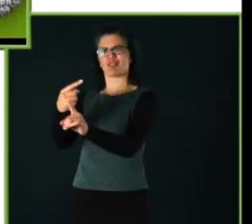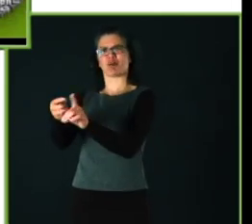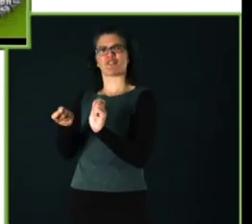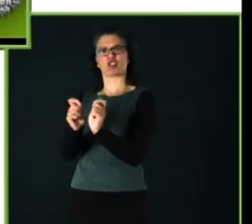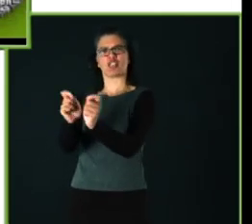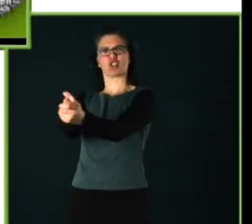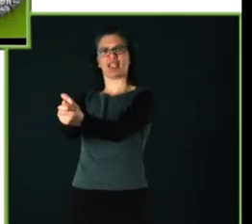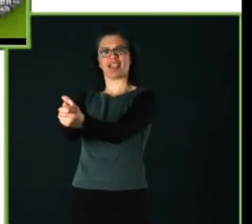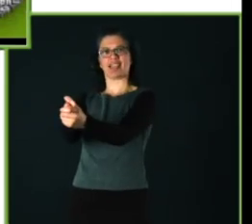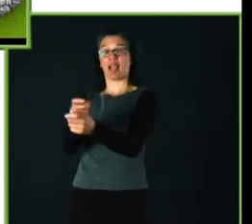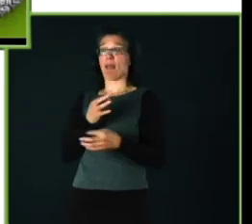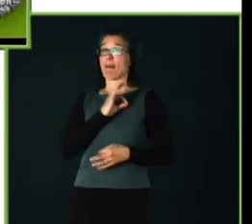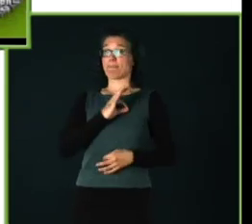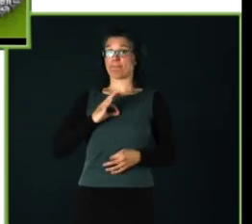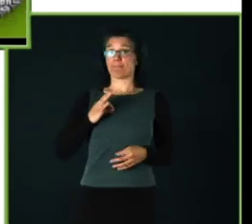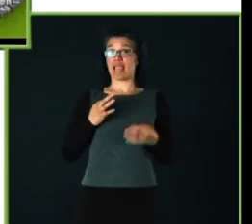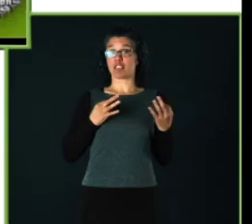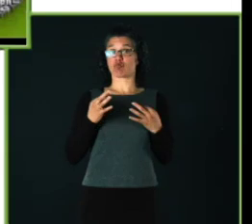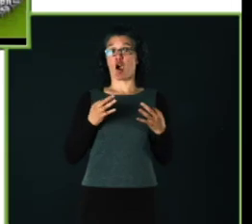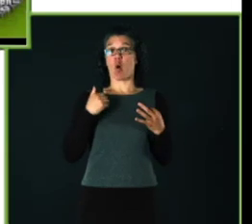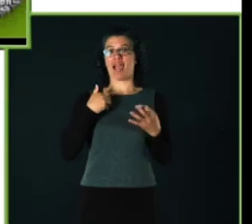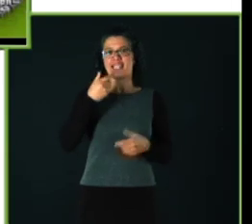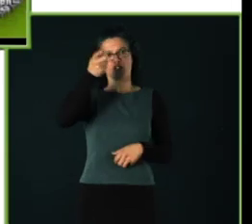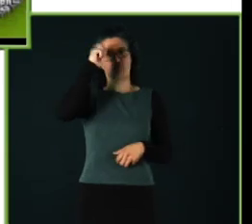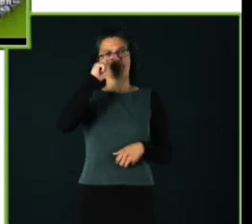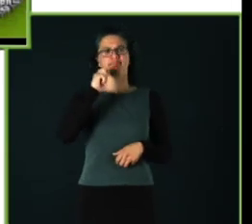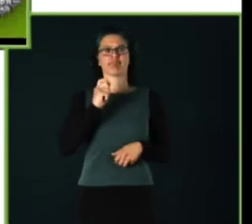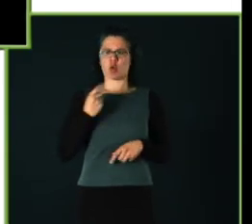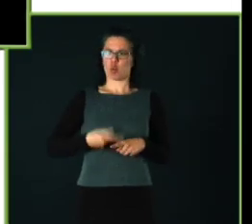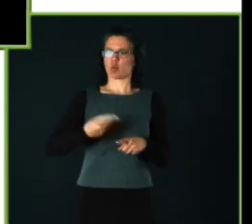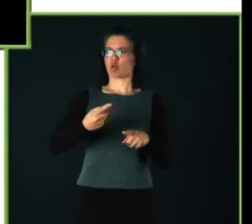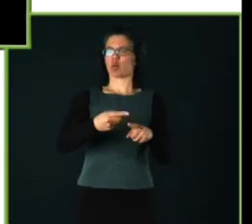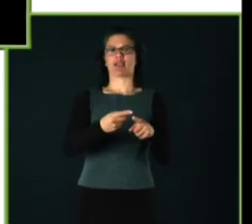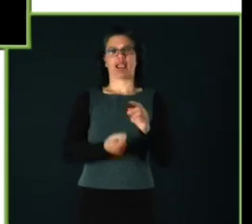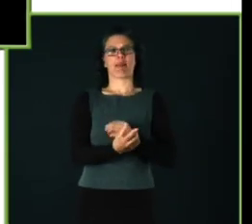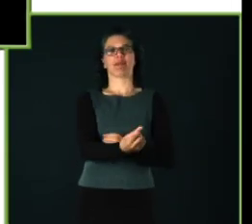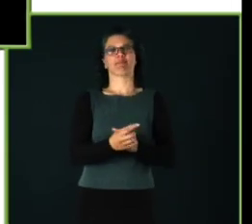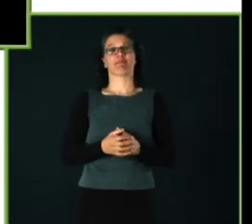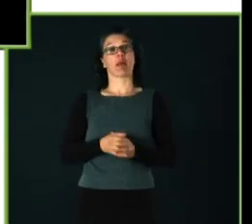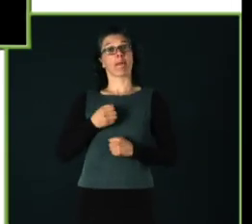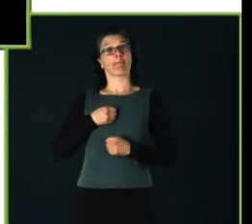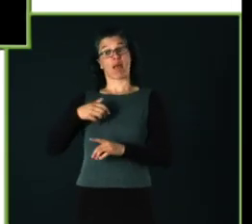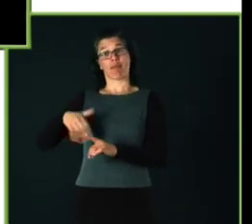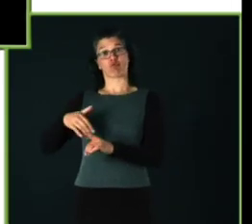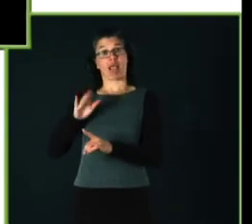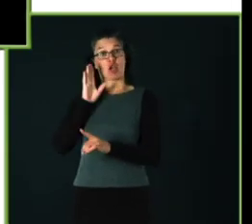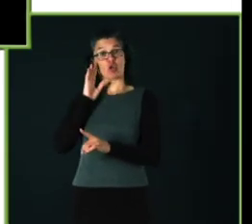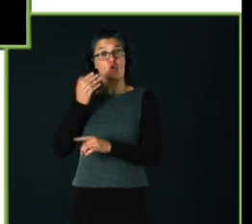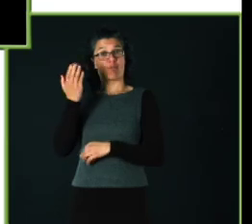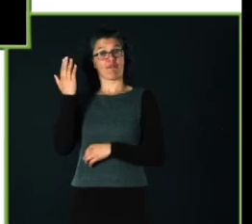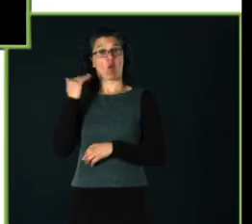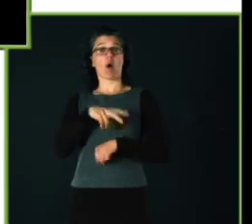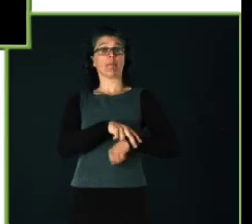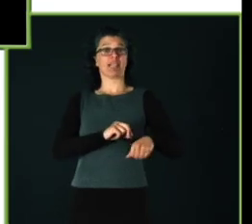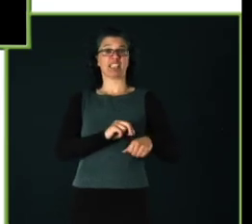making. Only the mayor's role can make that happen as quickly as I'd like it to. My CV, as already heard, I've been in the